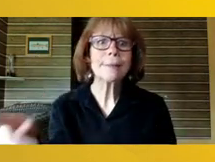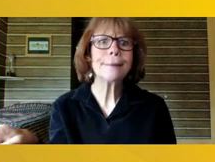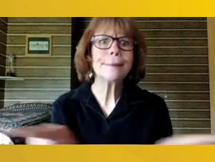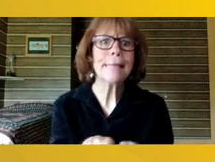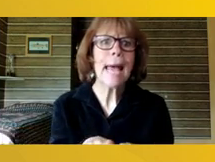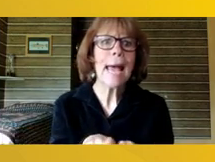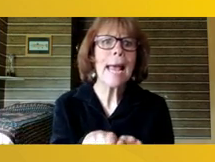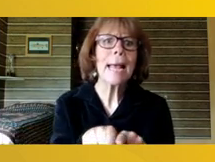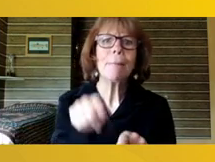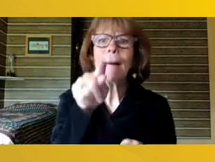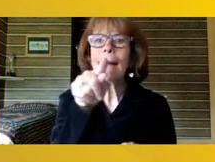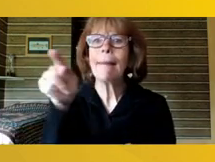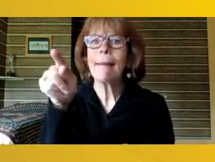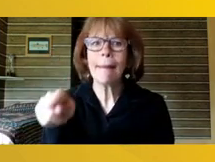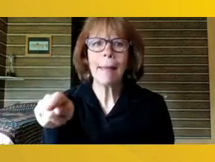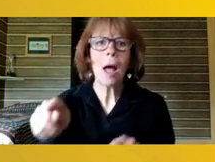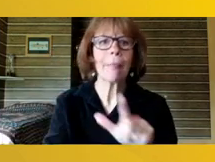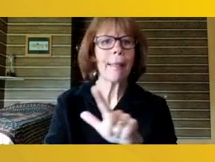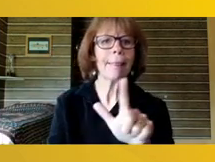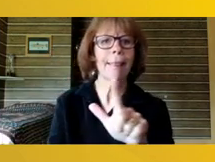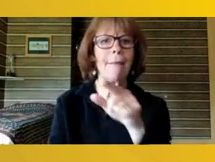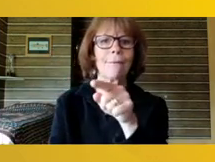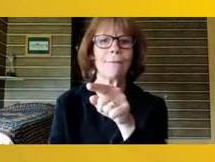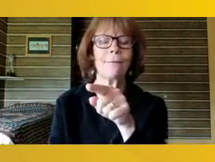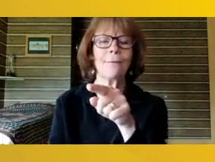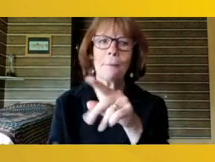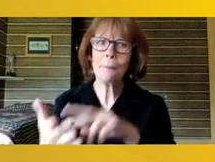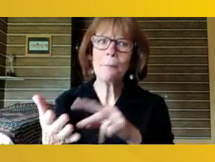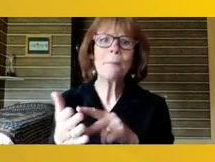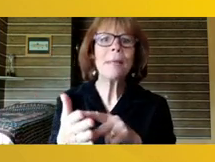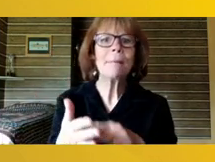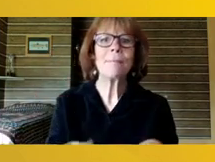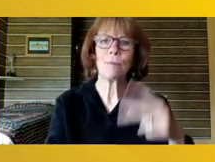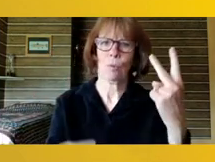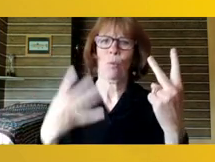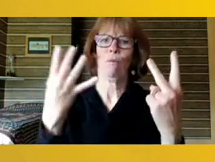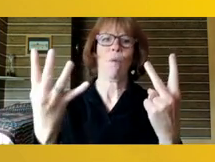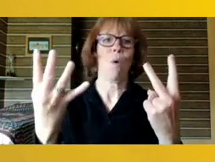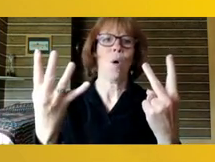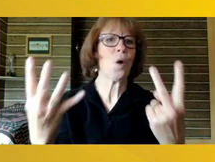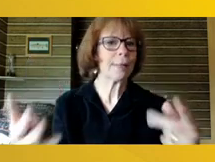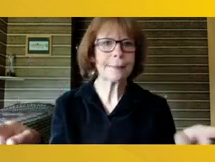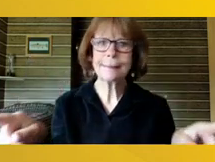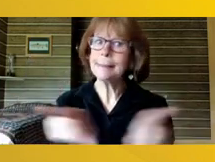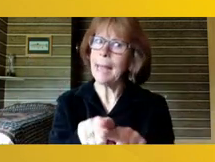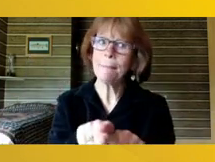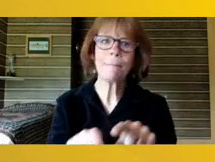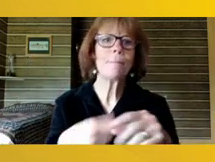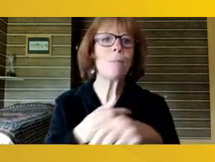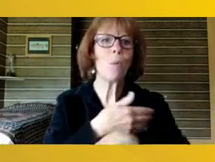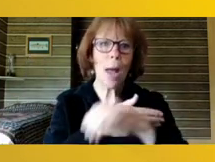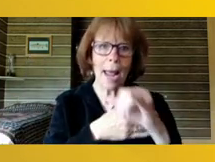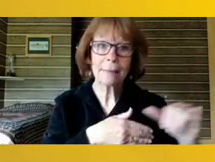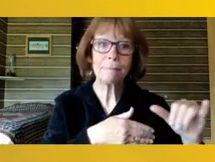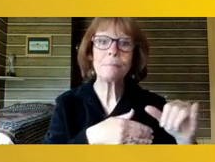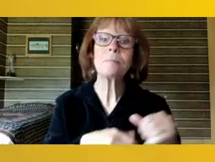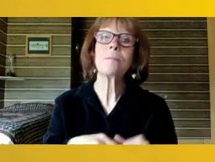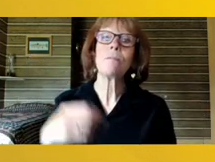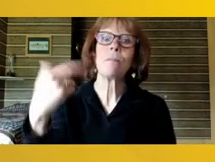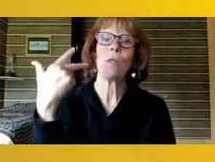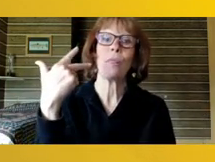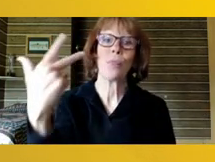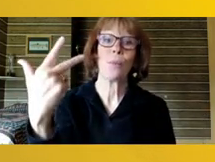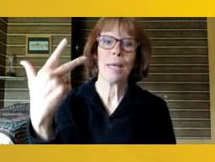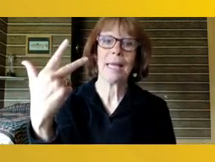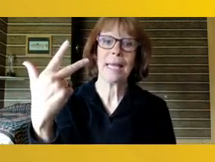check mark on the left side of the fluke. So these are also the same whale. And then whale three, which has